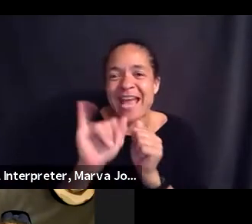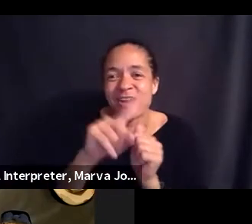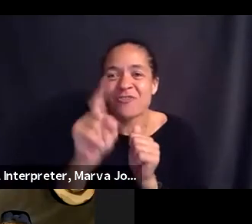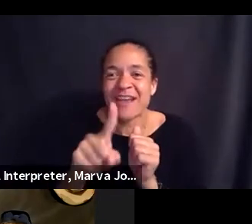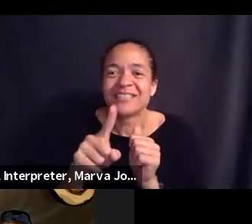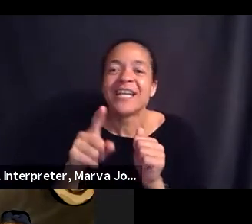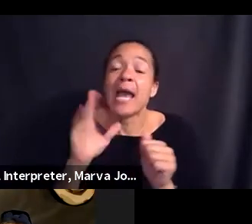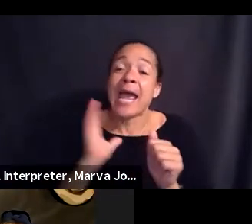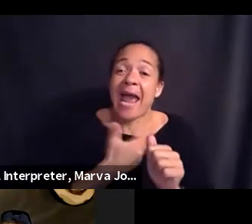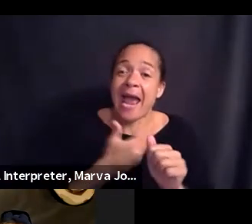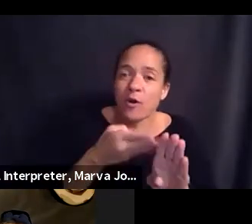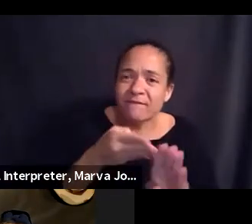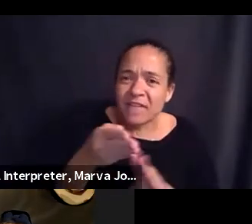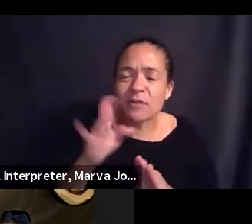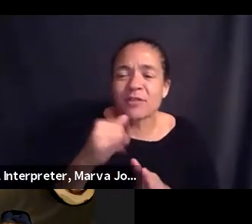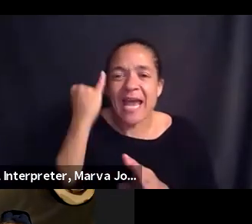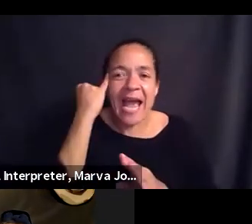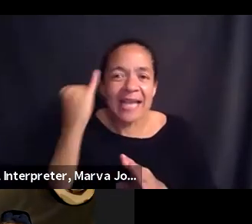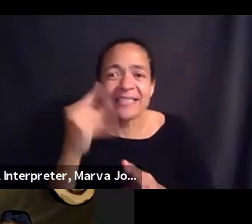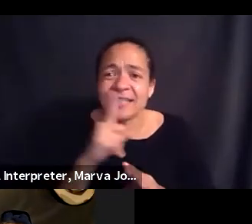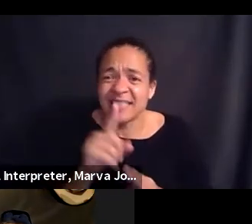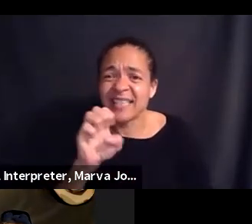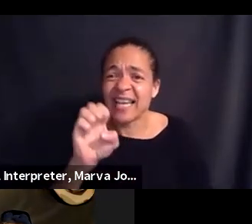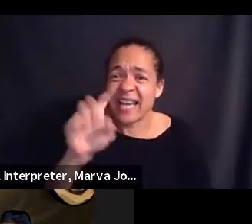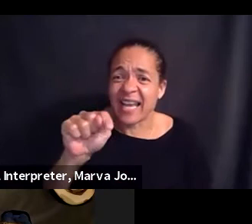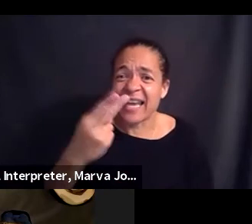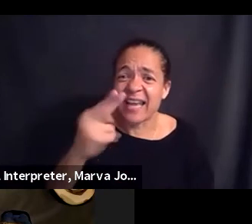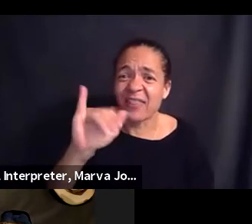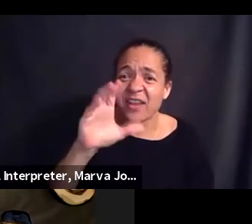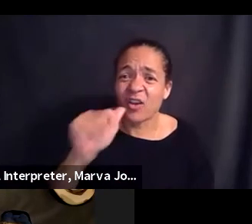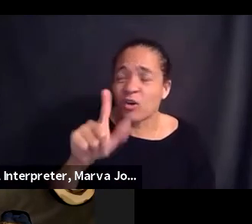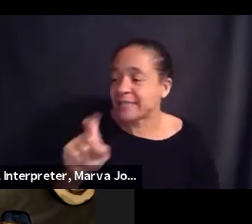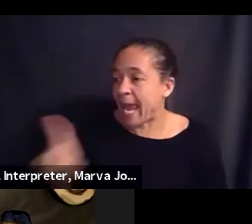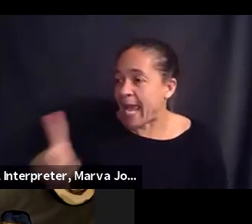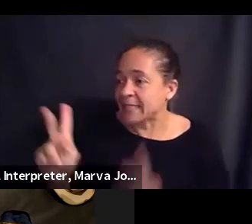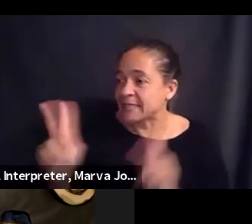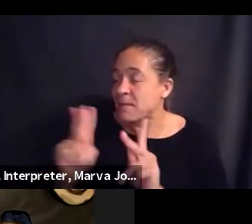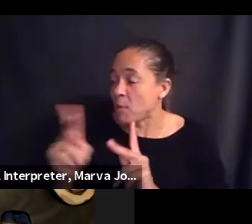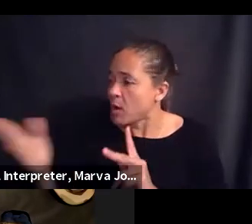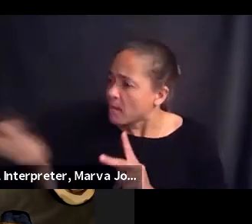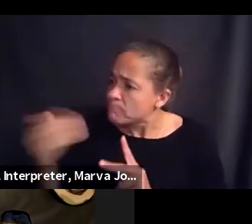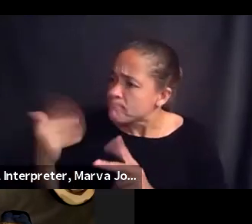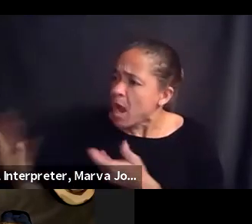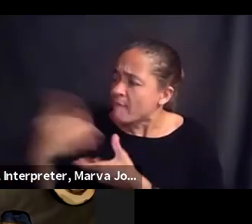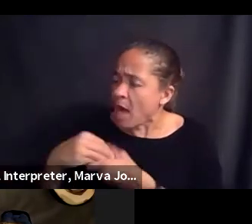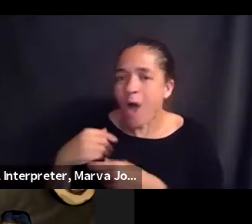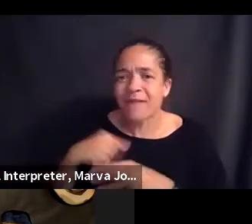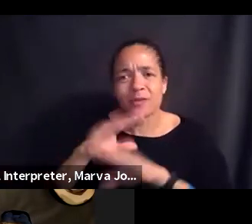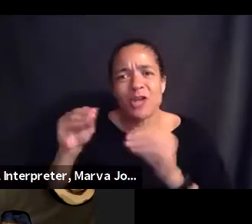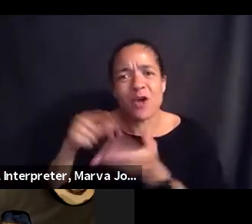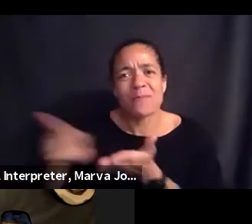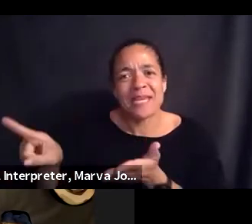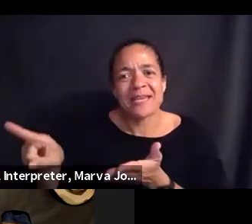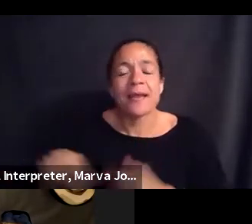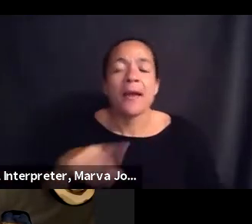sector, about this idea of, is it ethical to ask people to give you their time if you are not compensating them? But your immediate kind of answer